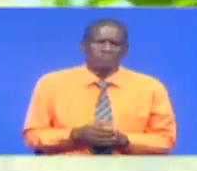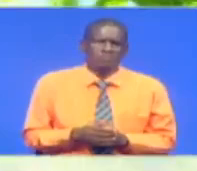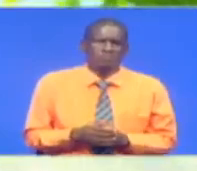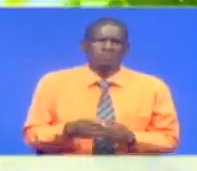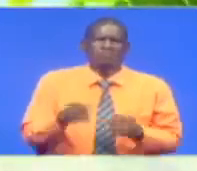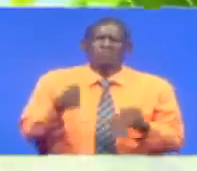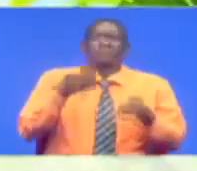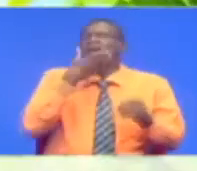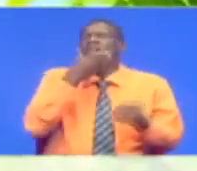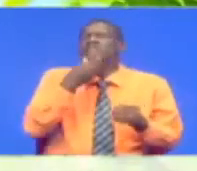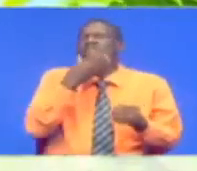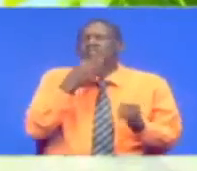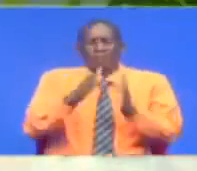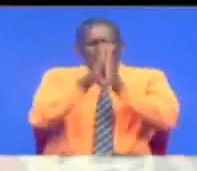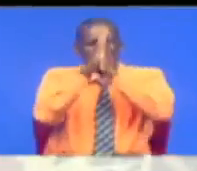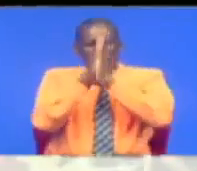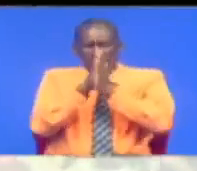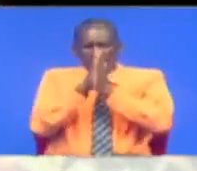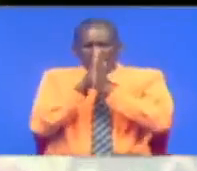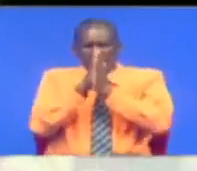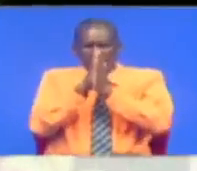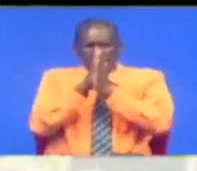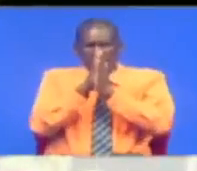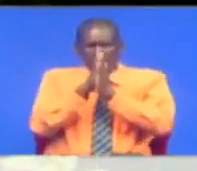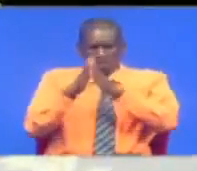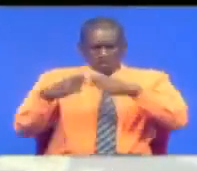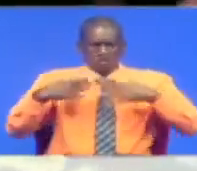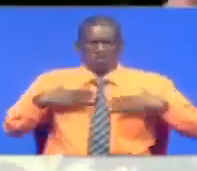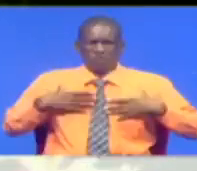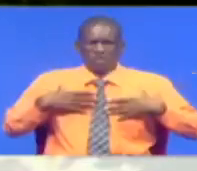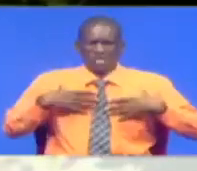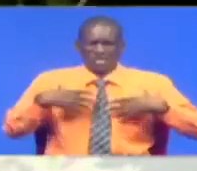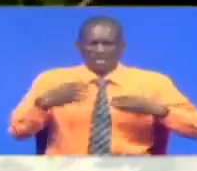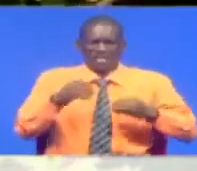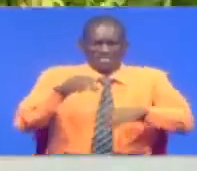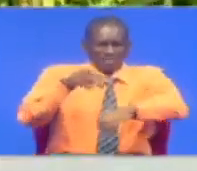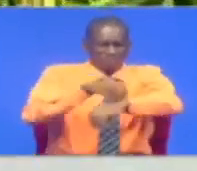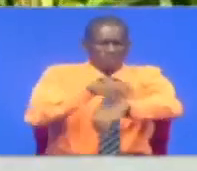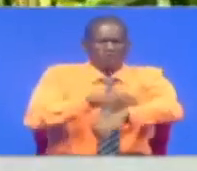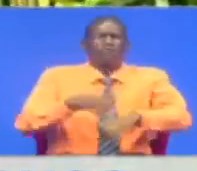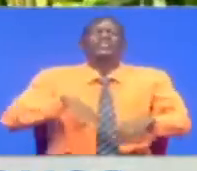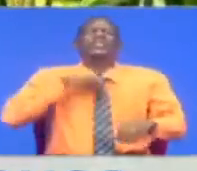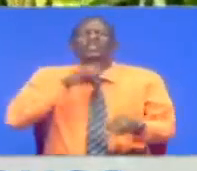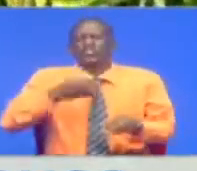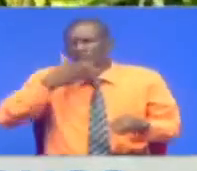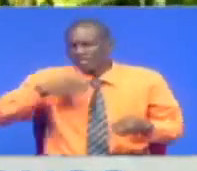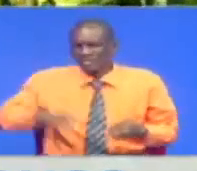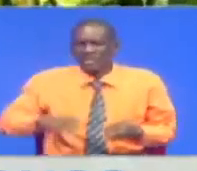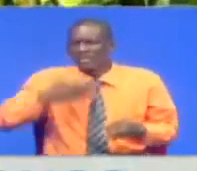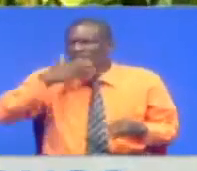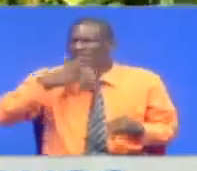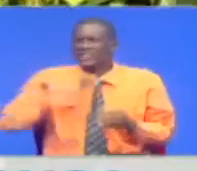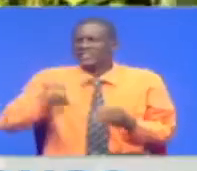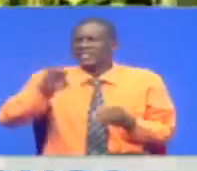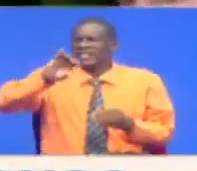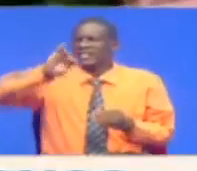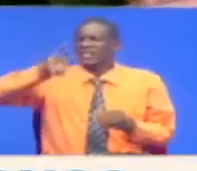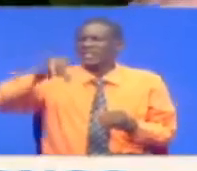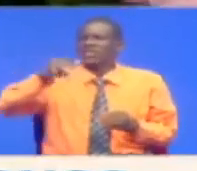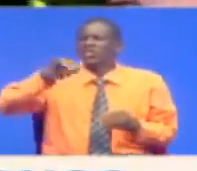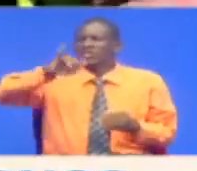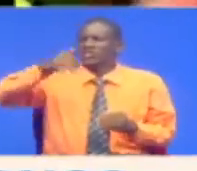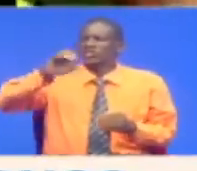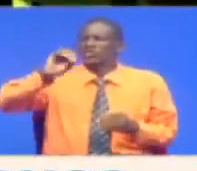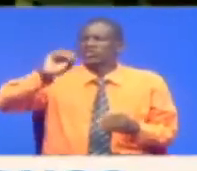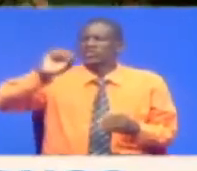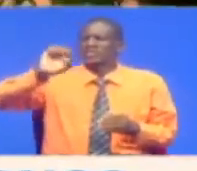A father's supplication to the heavens to heal the still raw wounds of loss. His son Joseph Ndongo Maina died 2 years